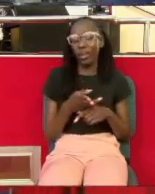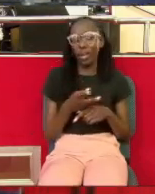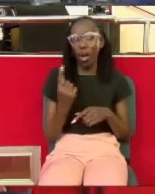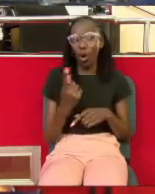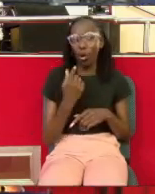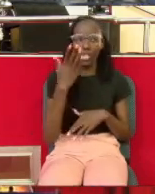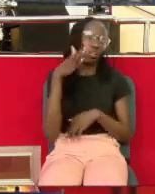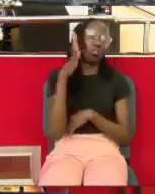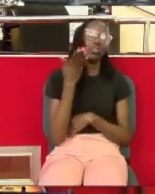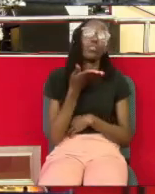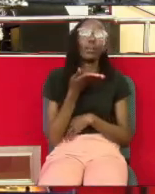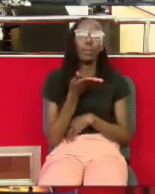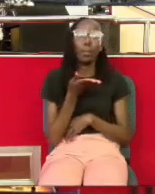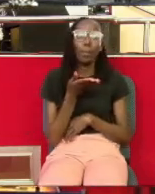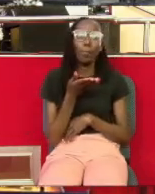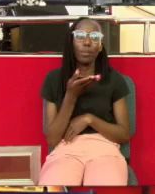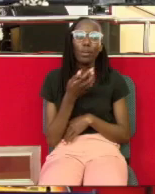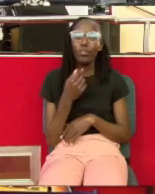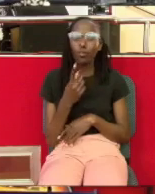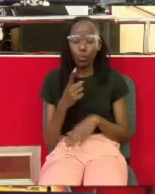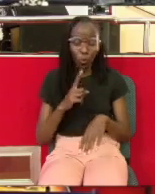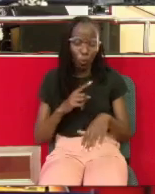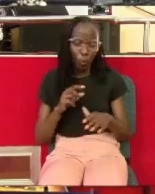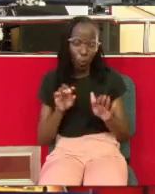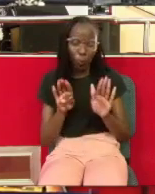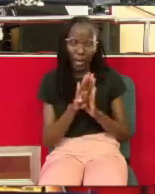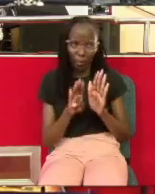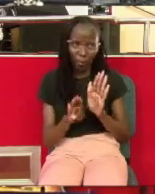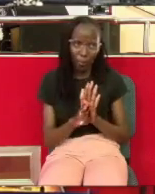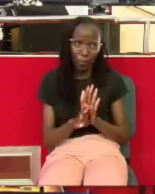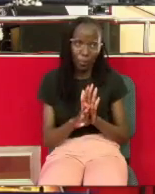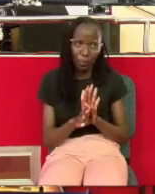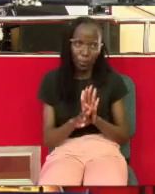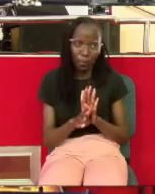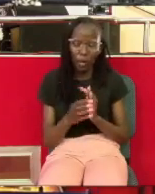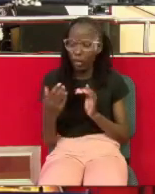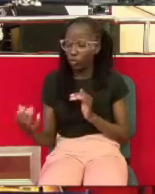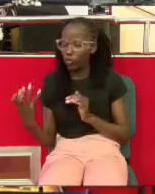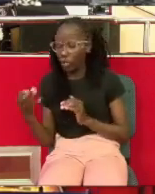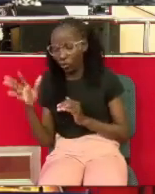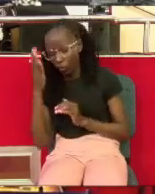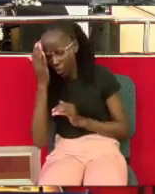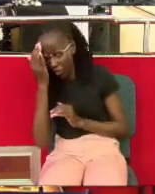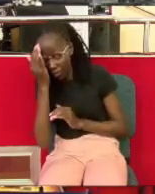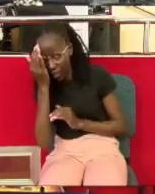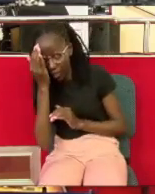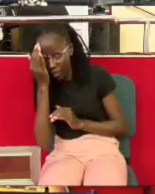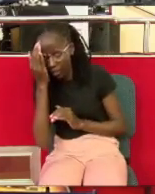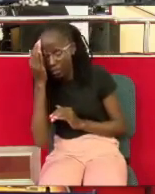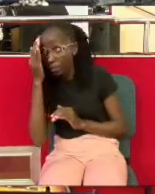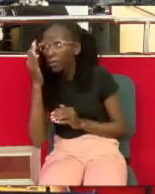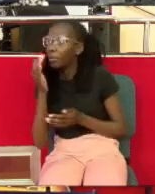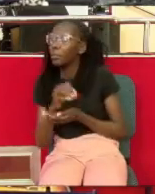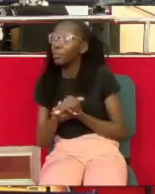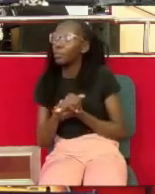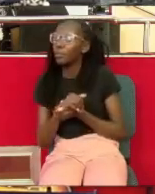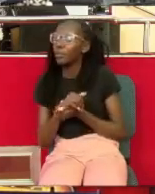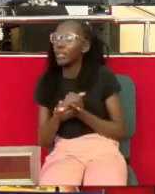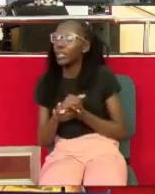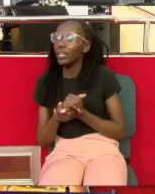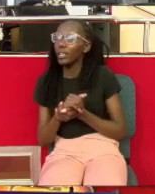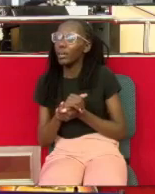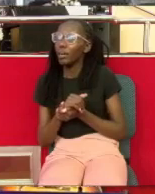So in the word of God, neno la Mungu, the children of Israel had remained stiff naked. Wana wa Israeli wakawa uchi wa